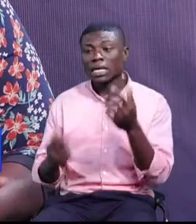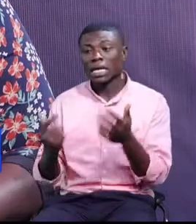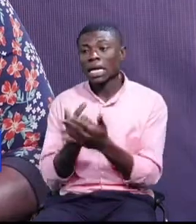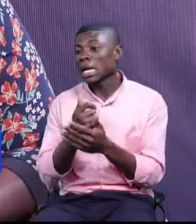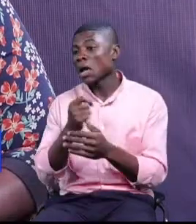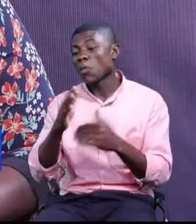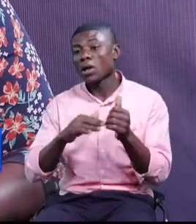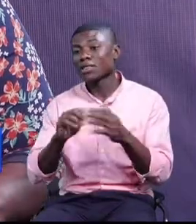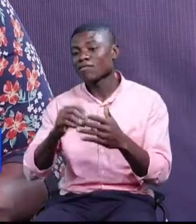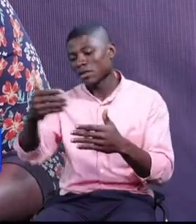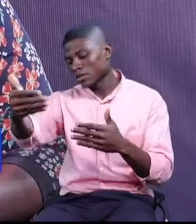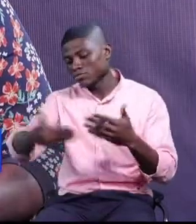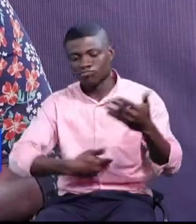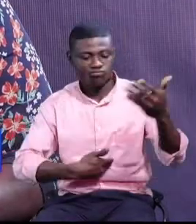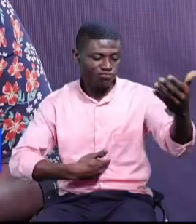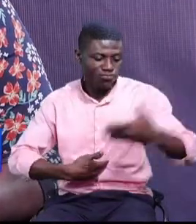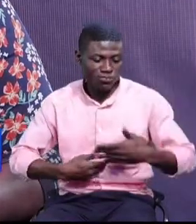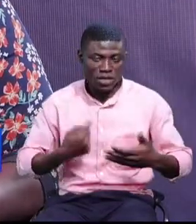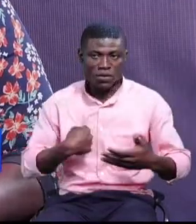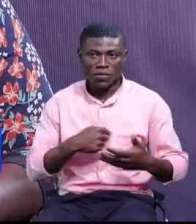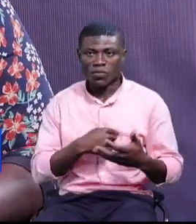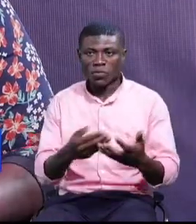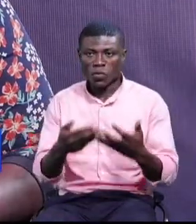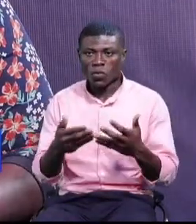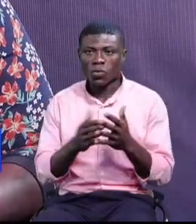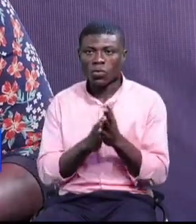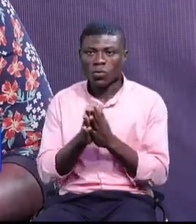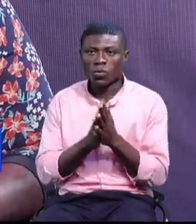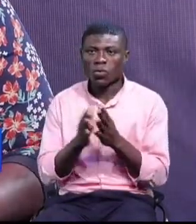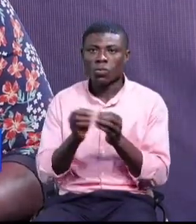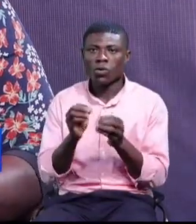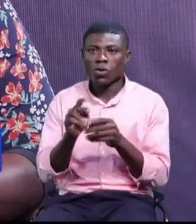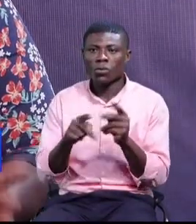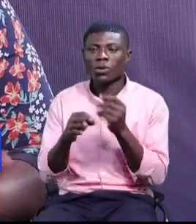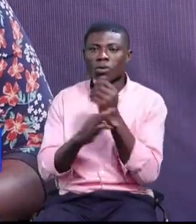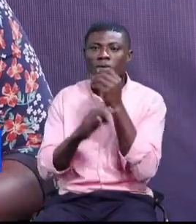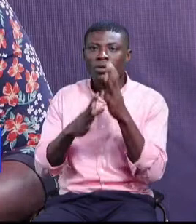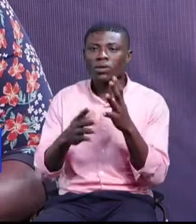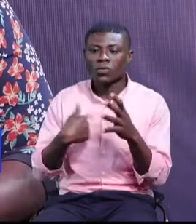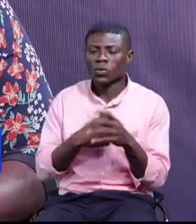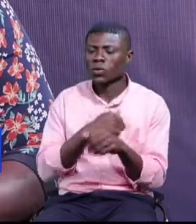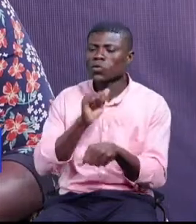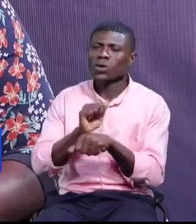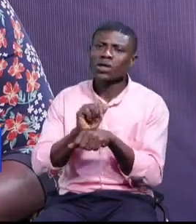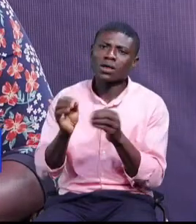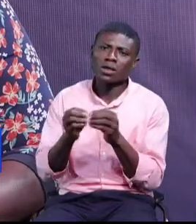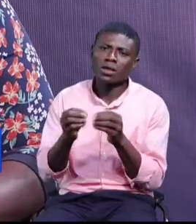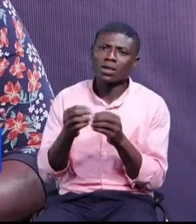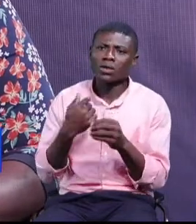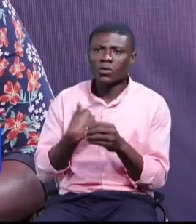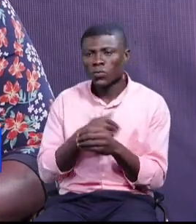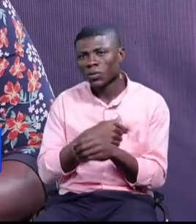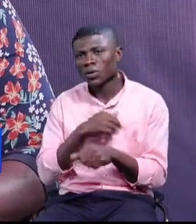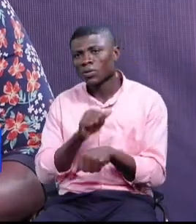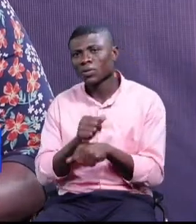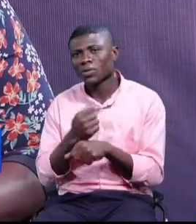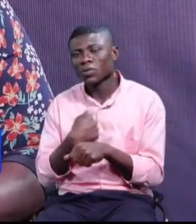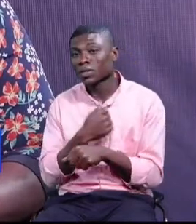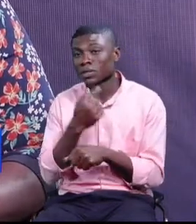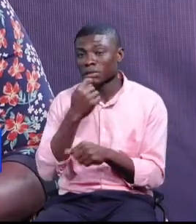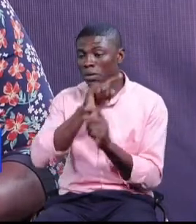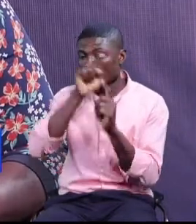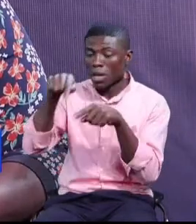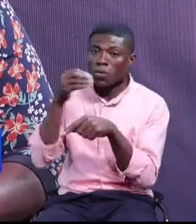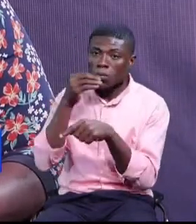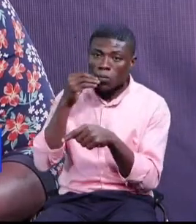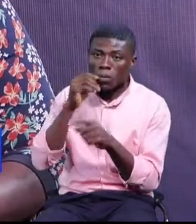open, and that we, as much as we want to attract foreigners, we are doing so much. We are saying they should come